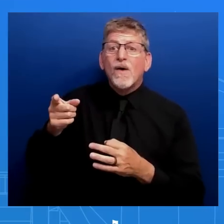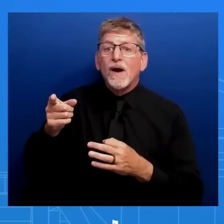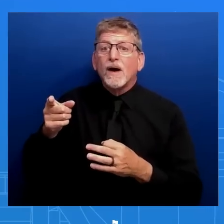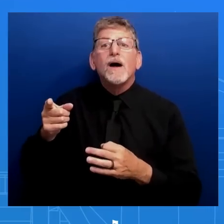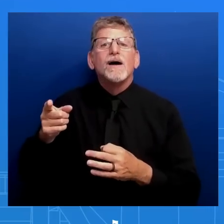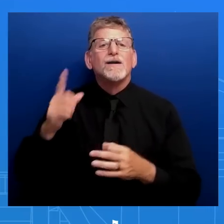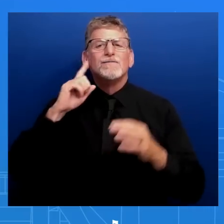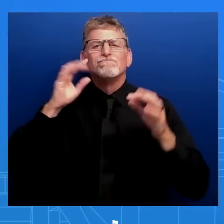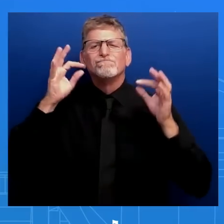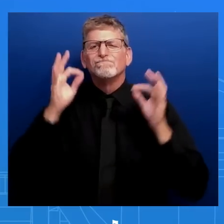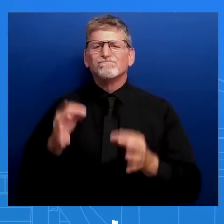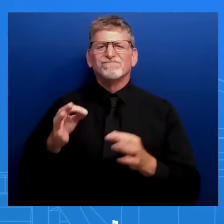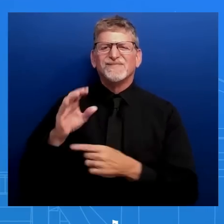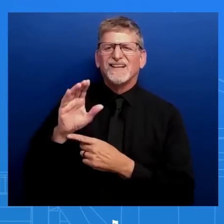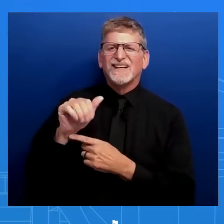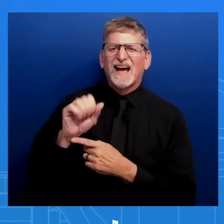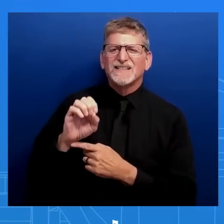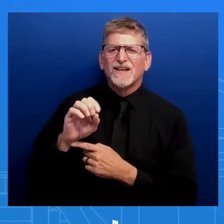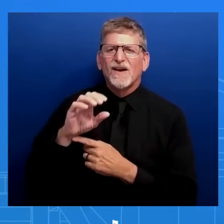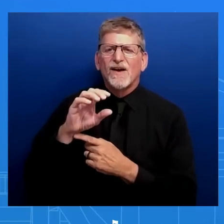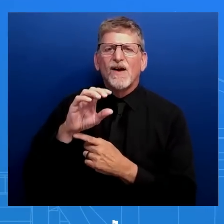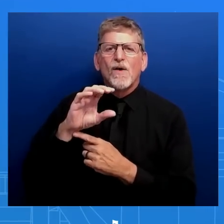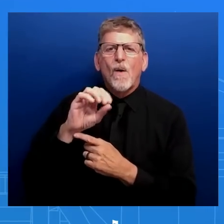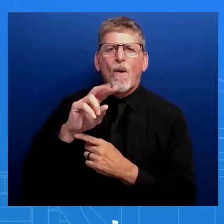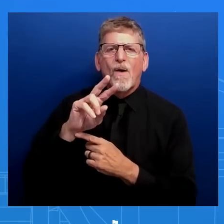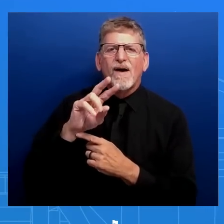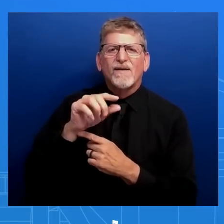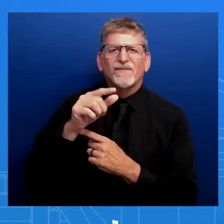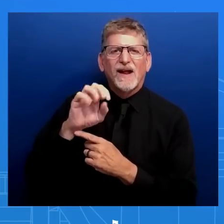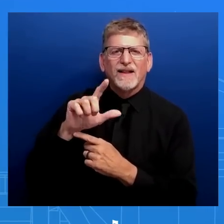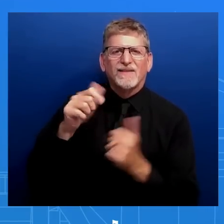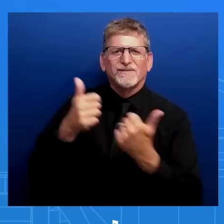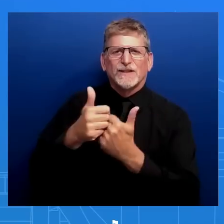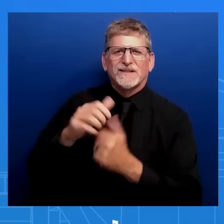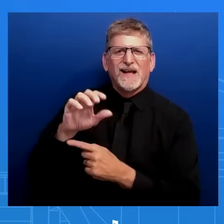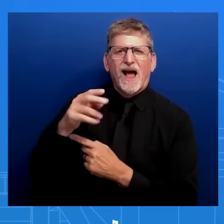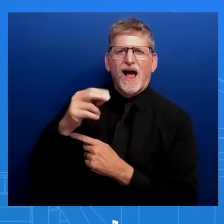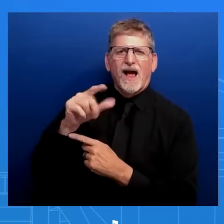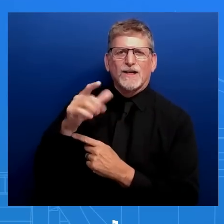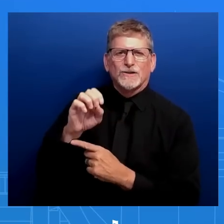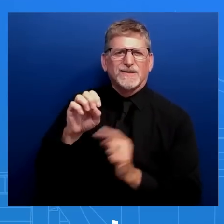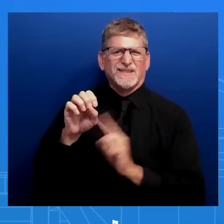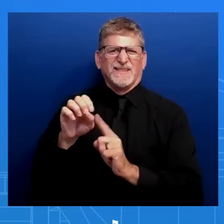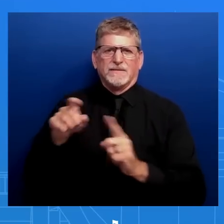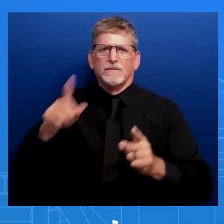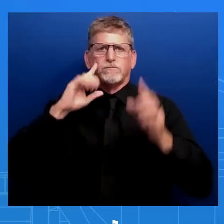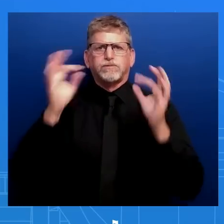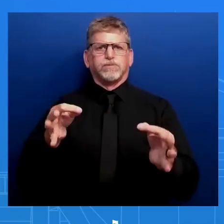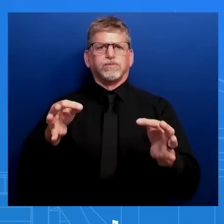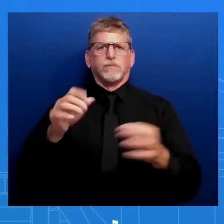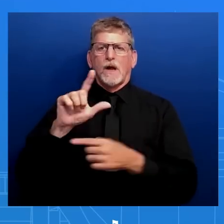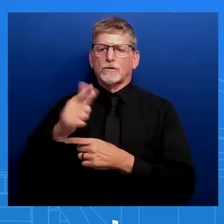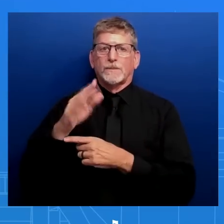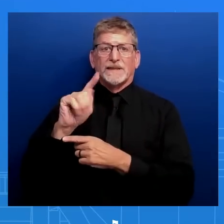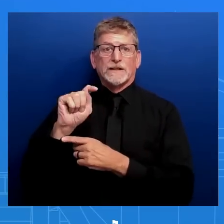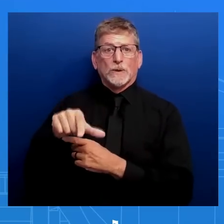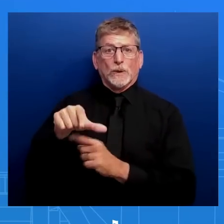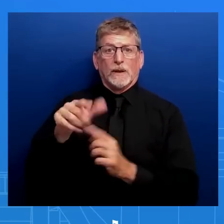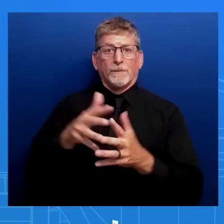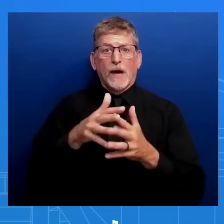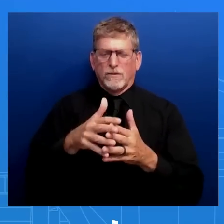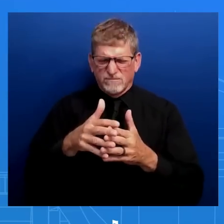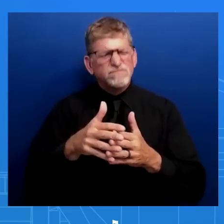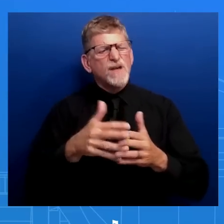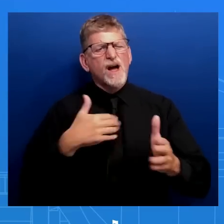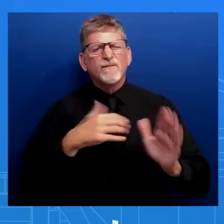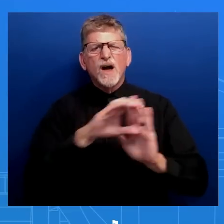Hodges, finally recognizing that LGBTQ plus Americans have a constitutional right to marry who they love. These monumental cases